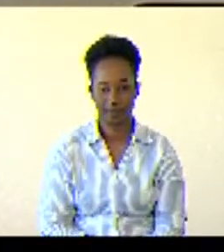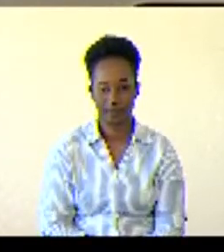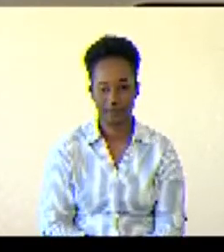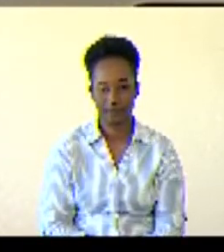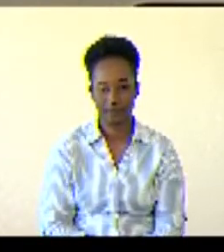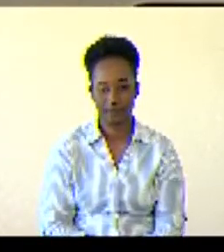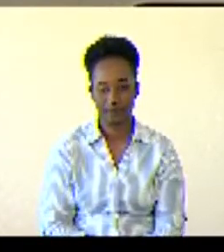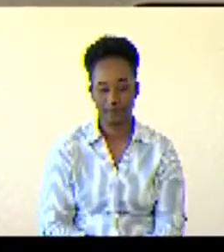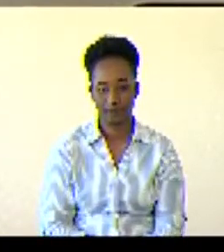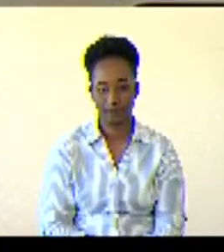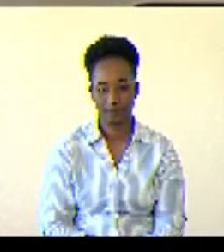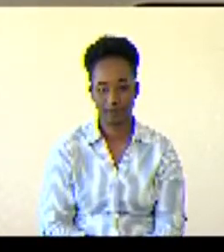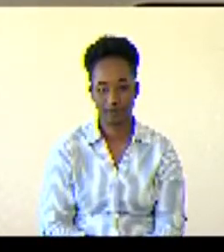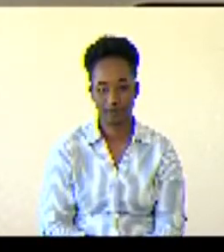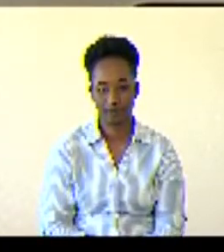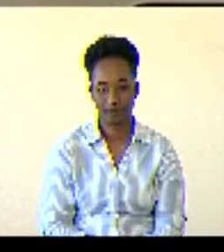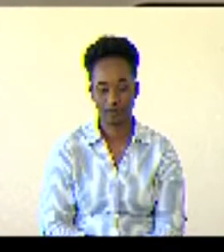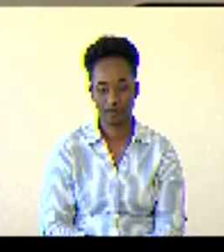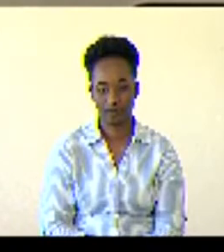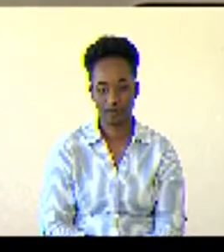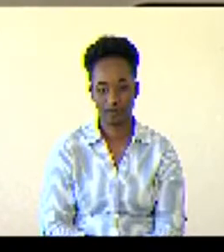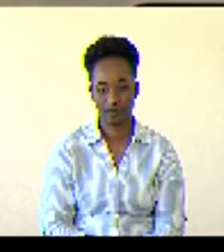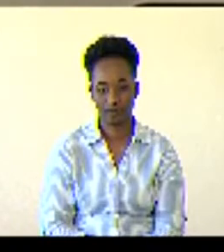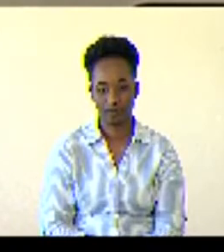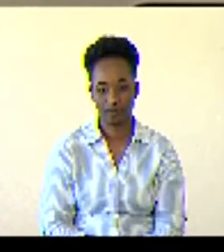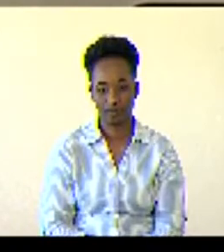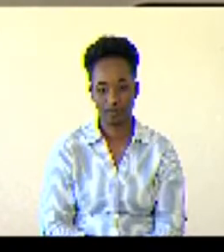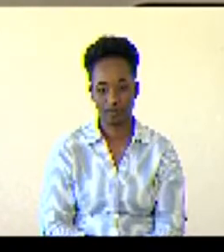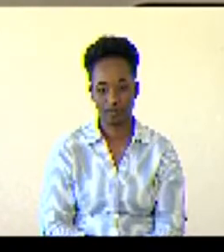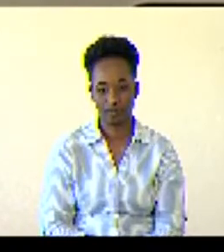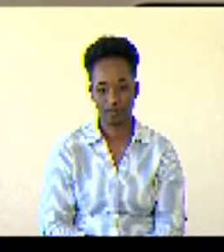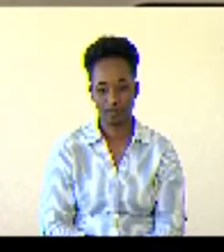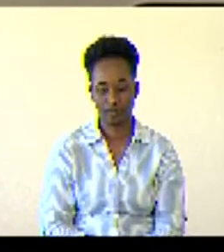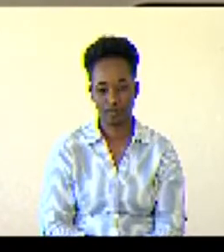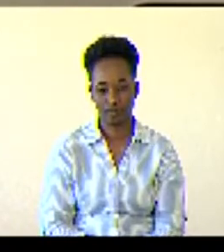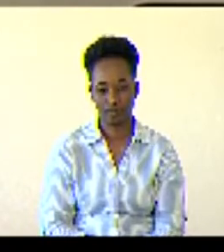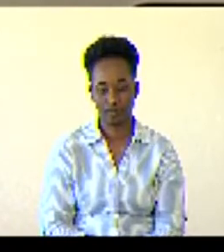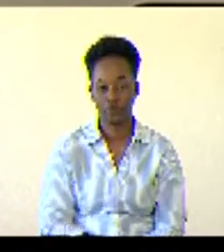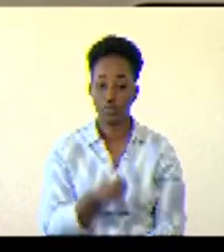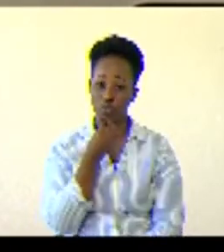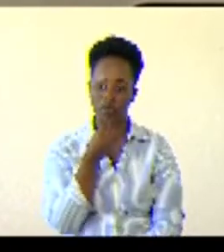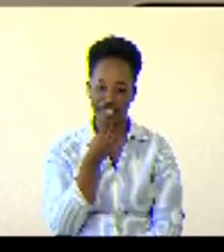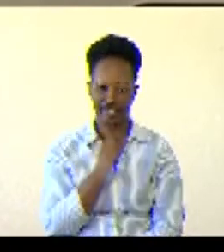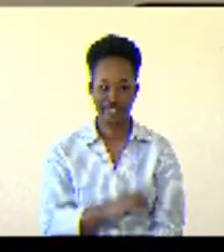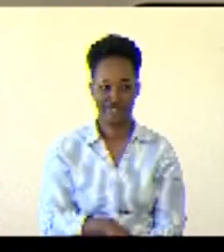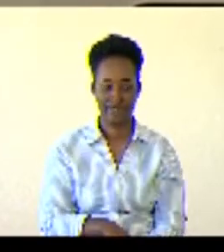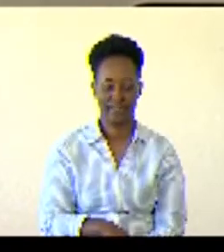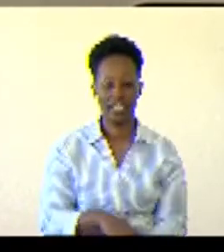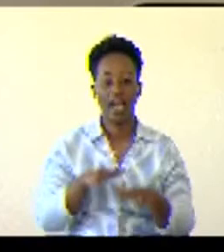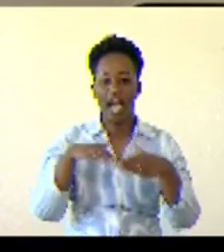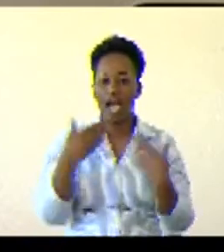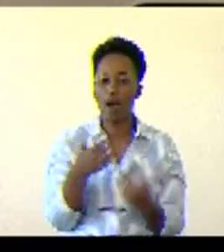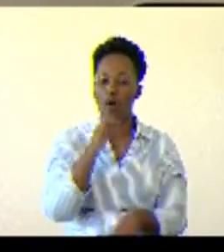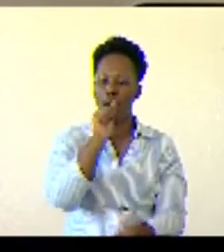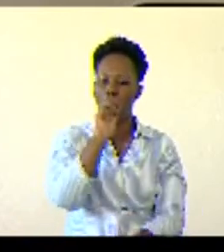used by amoeba to feed. How amoeba